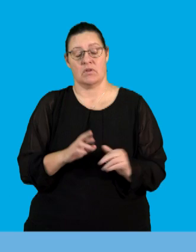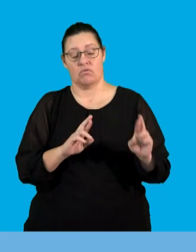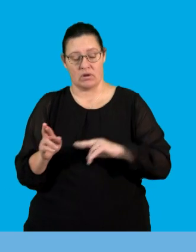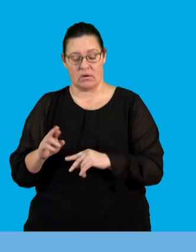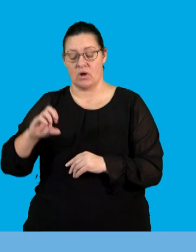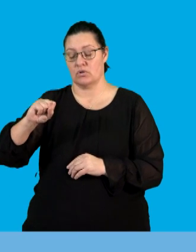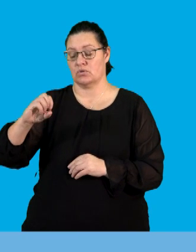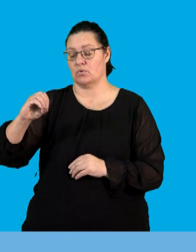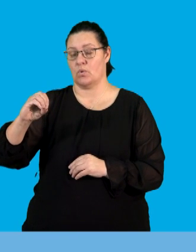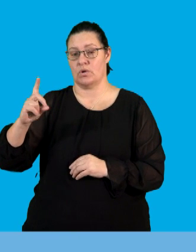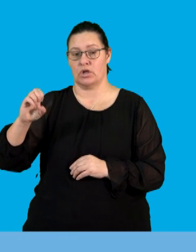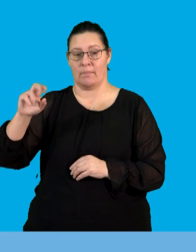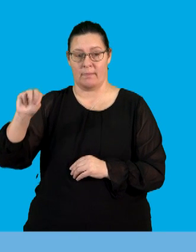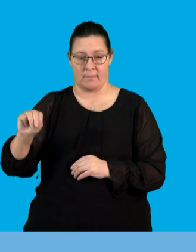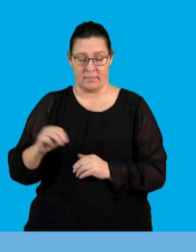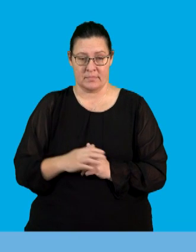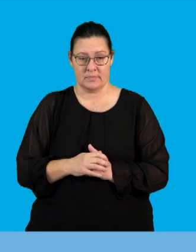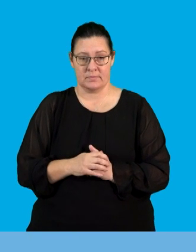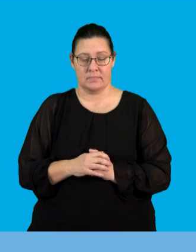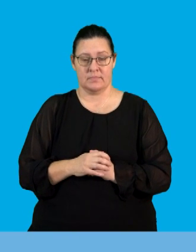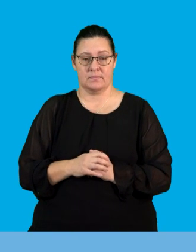reacting with sodium,